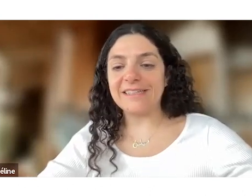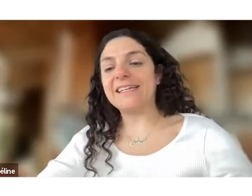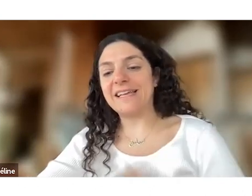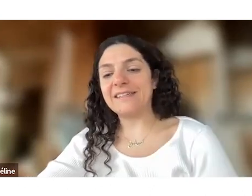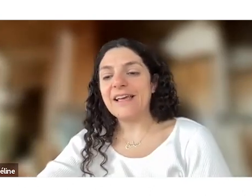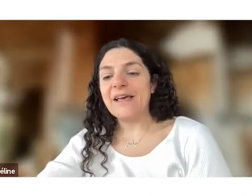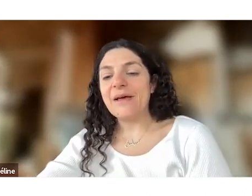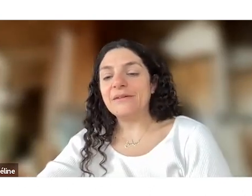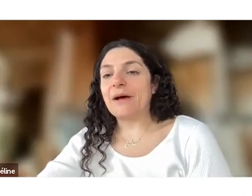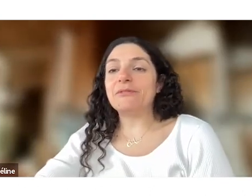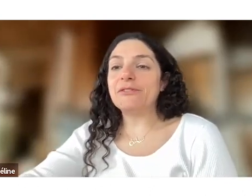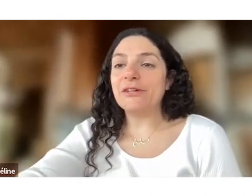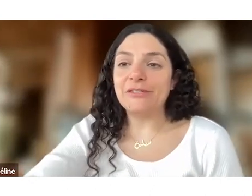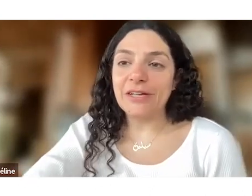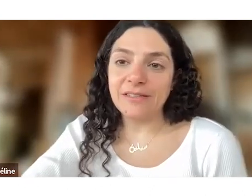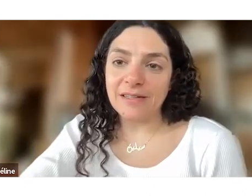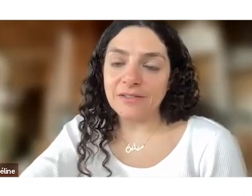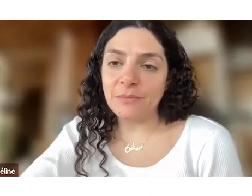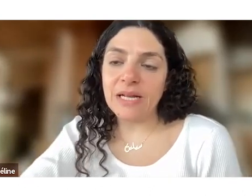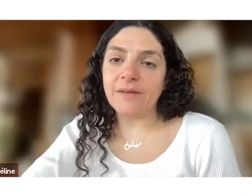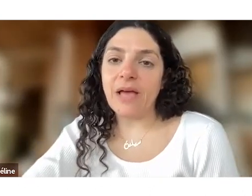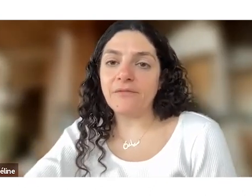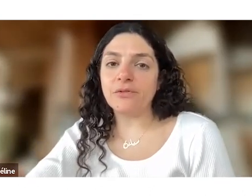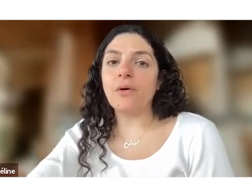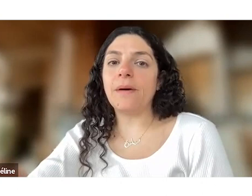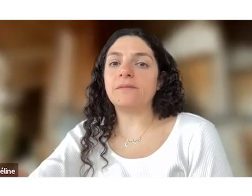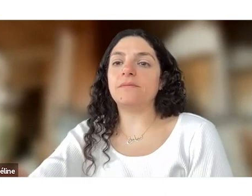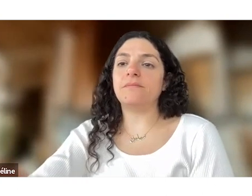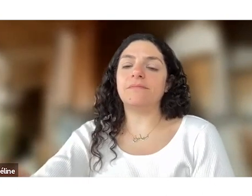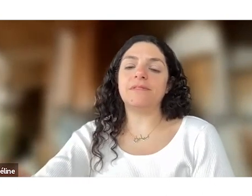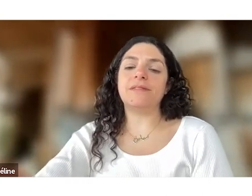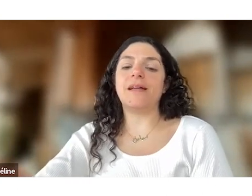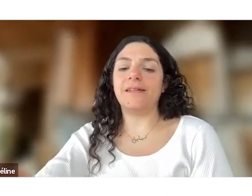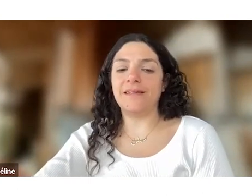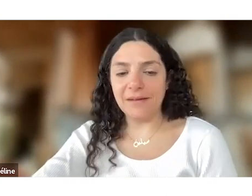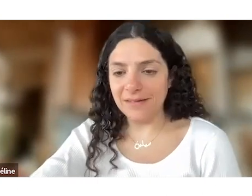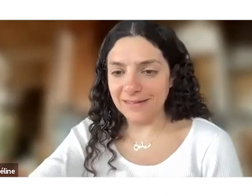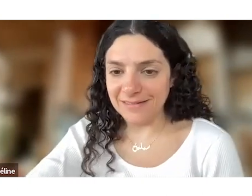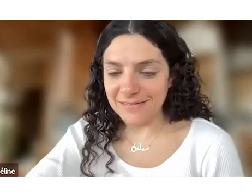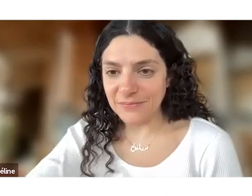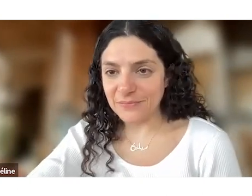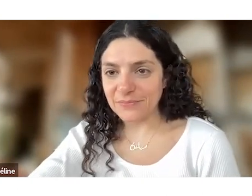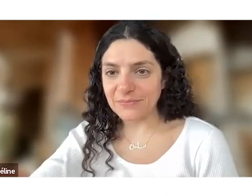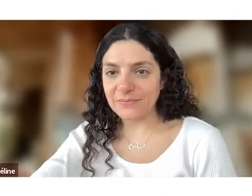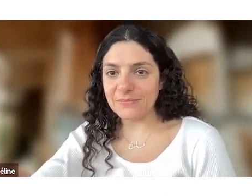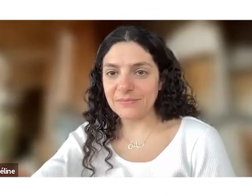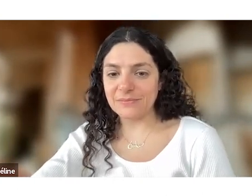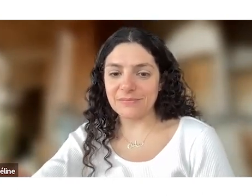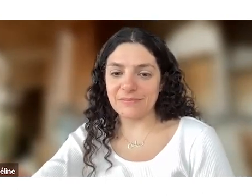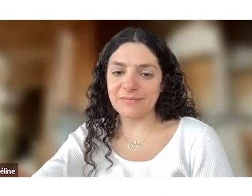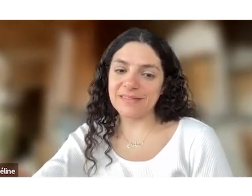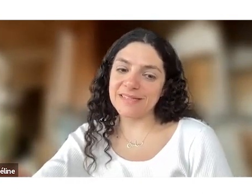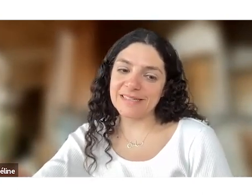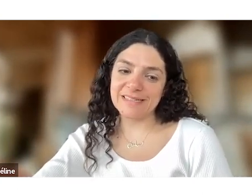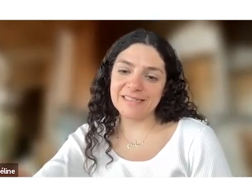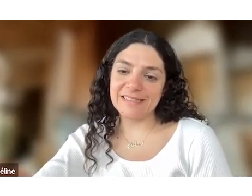light on that. And, I'm so sorry to cut and to be like, Oh, no, it's okay. Totally fine. Thank you so much. I'm so grateful to